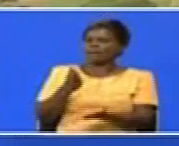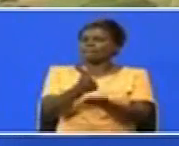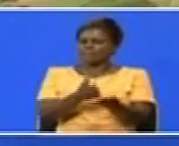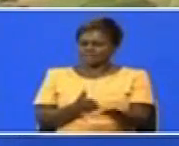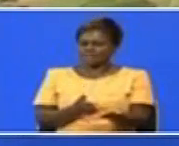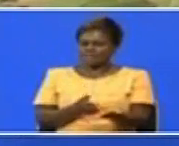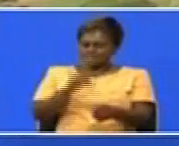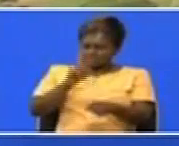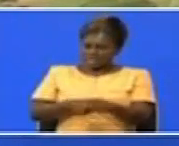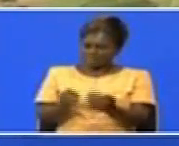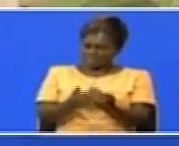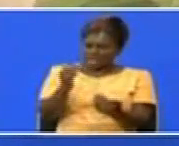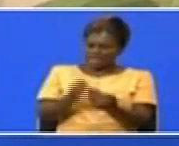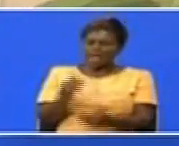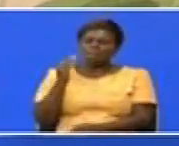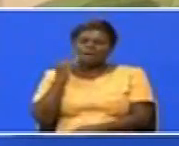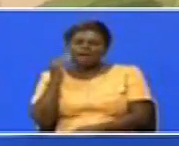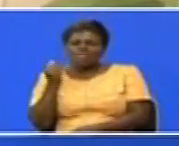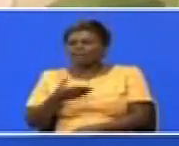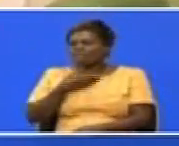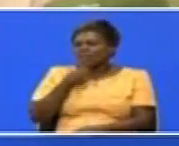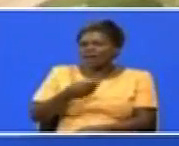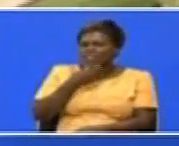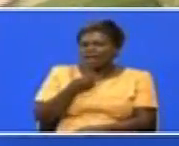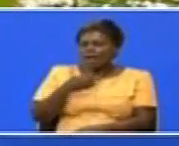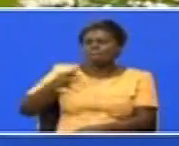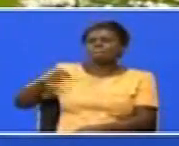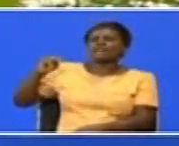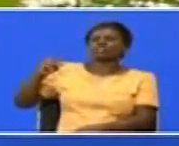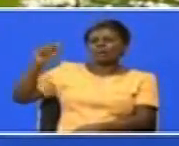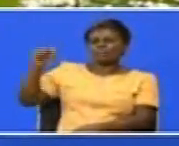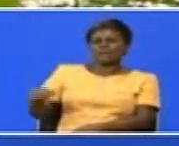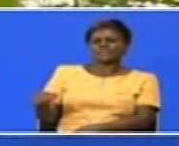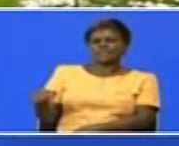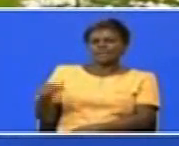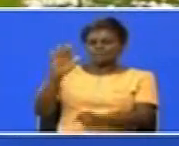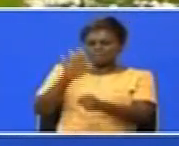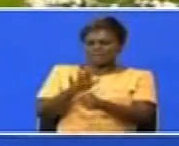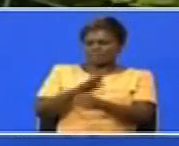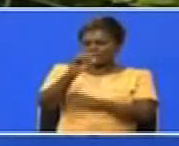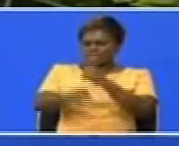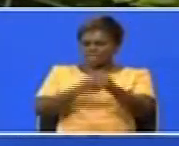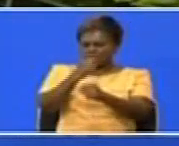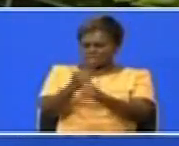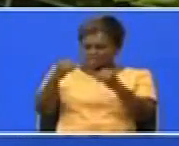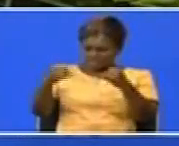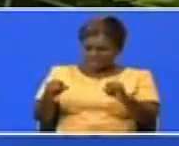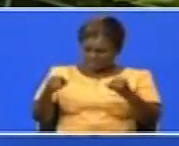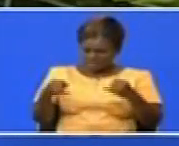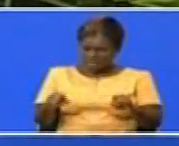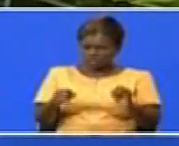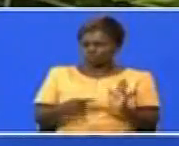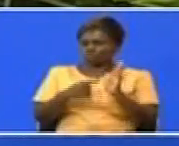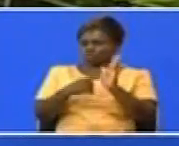the mothers and the fathers, the flower must be mature enough. Many years of field trials are needed to highlight